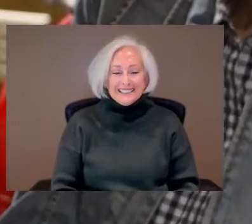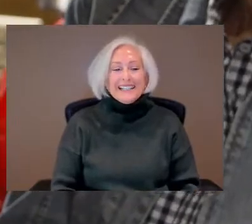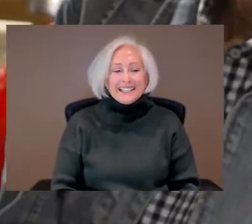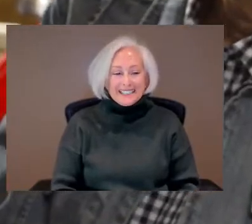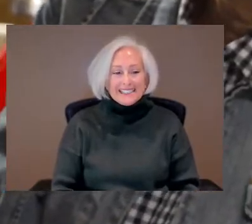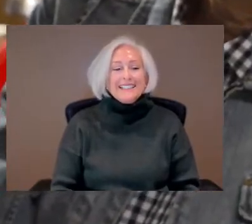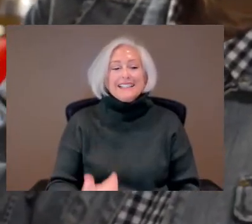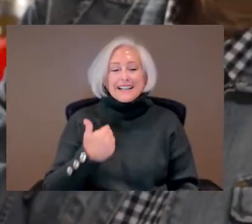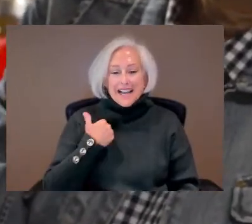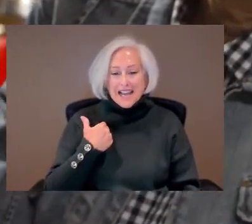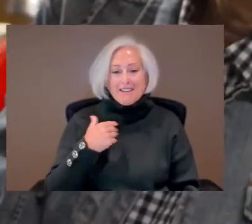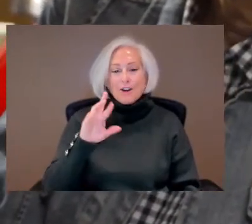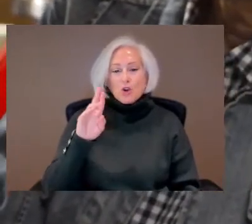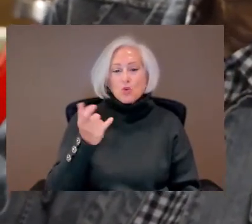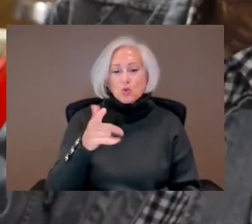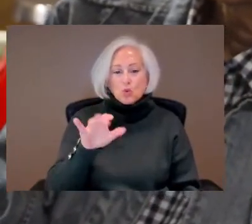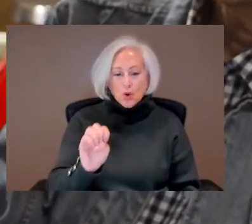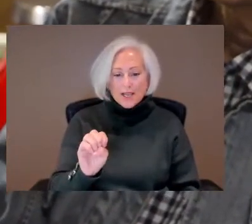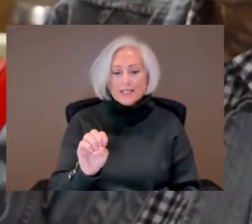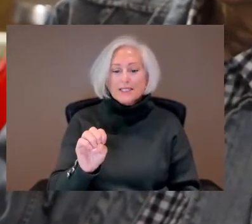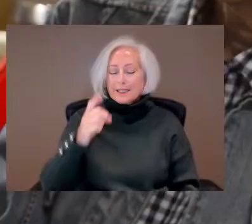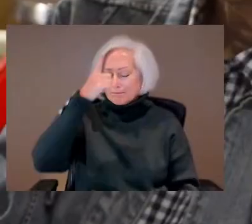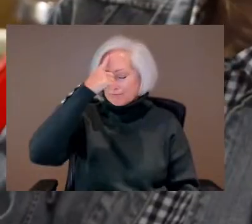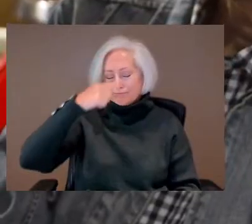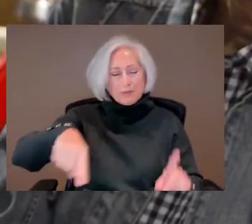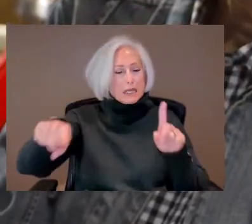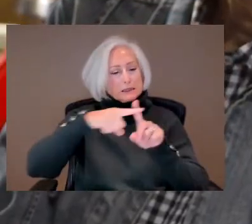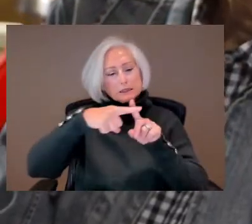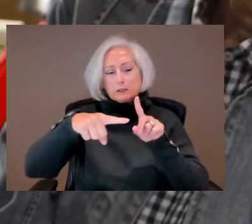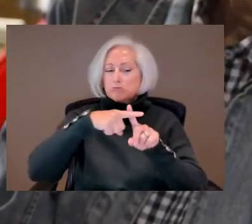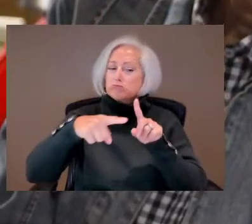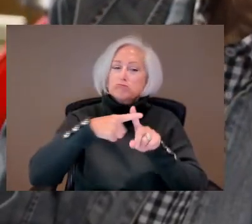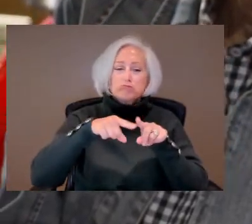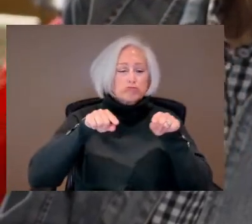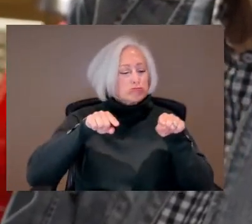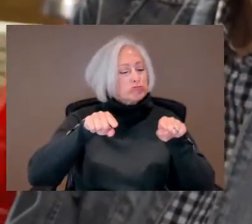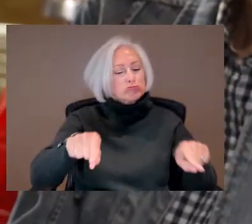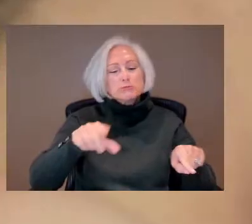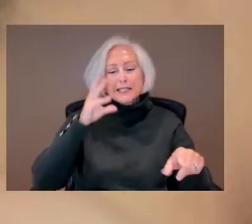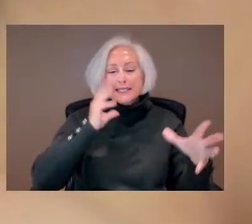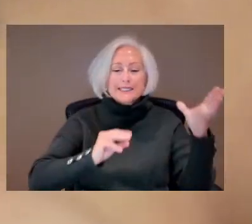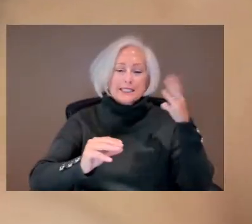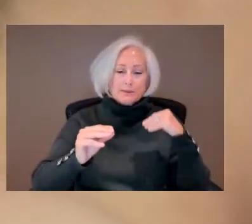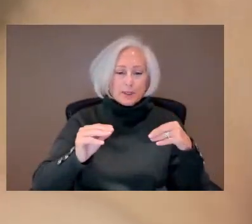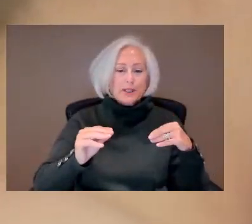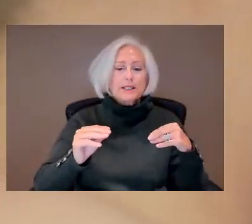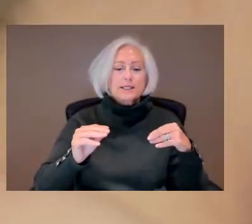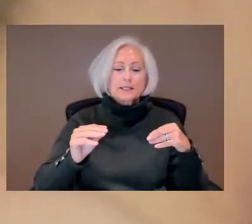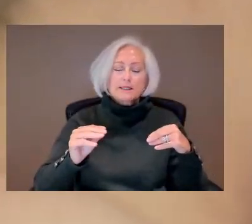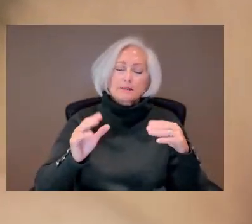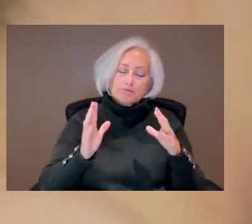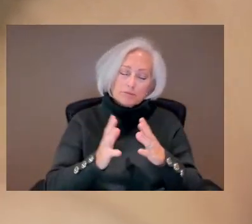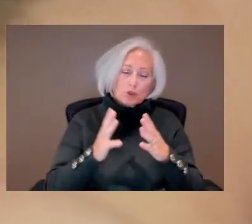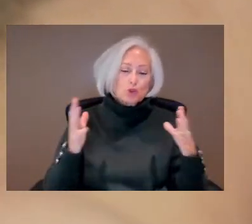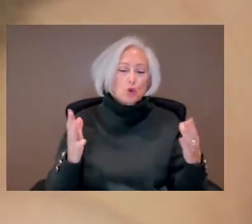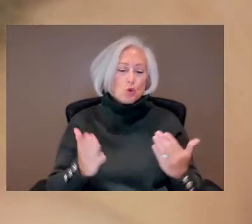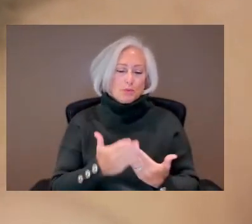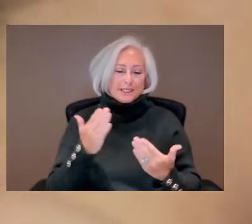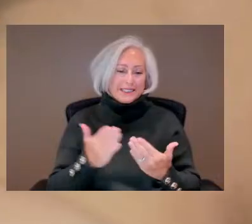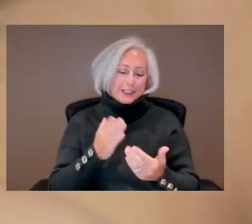Reggie be so positive throughout the experience has been making it so much easier to care for